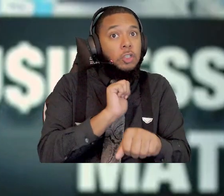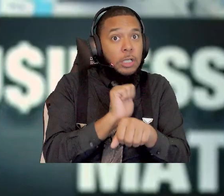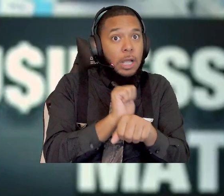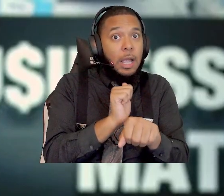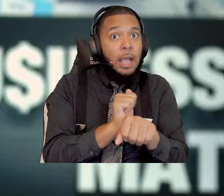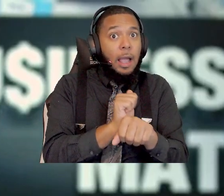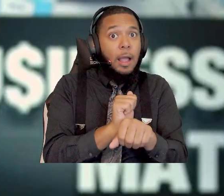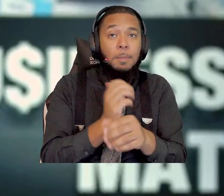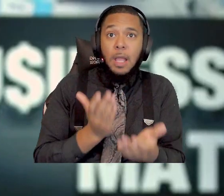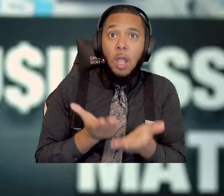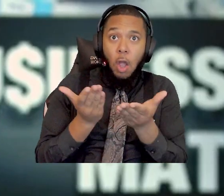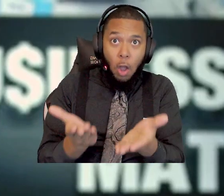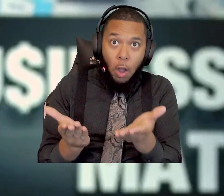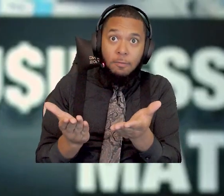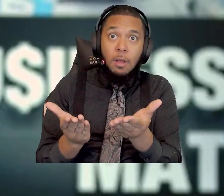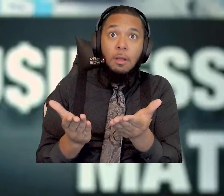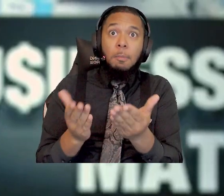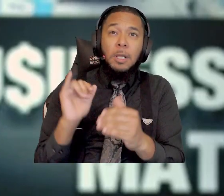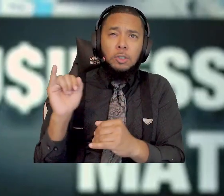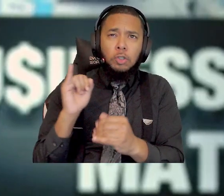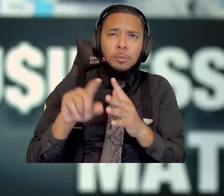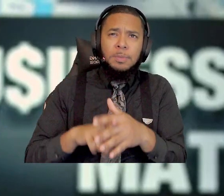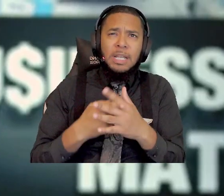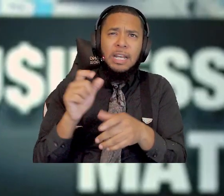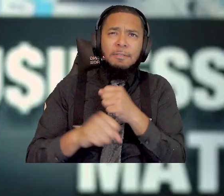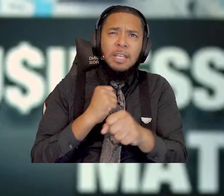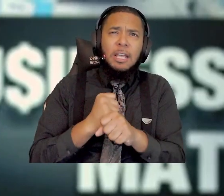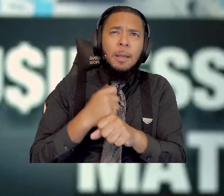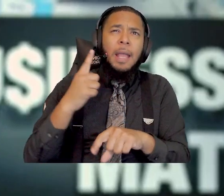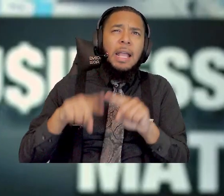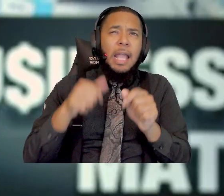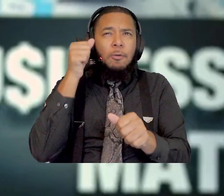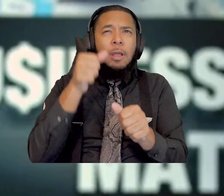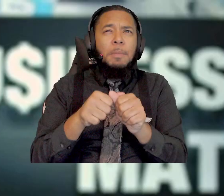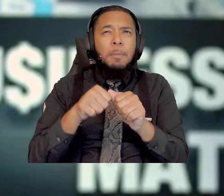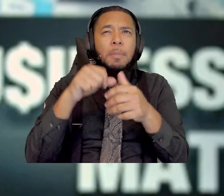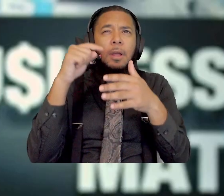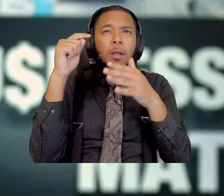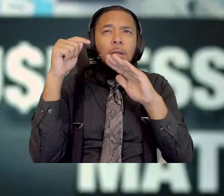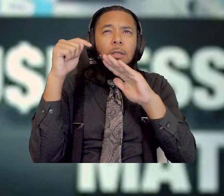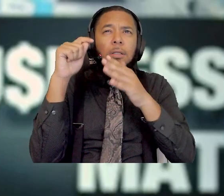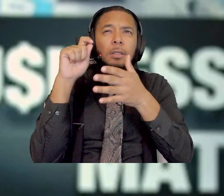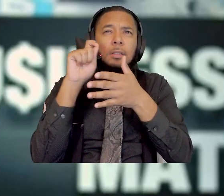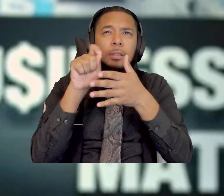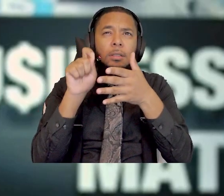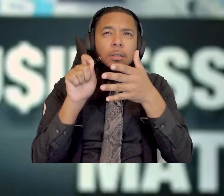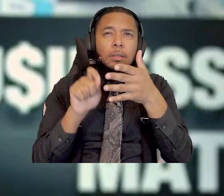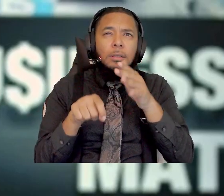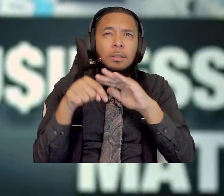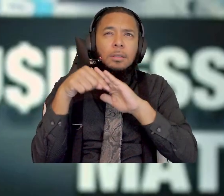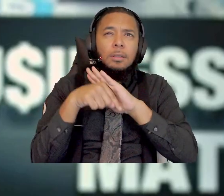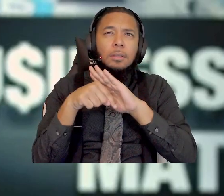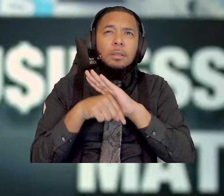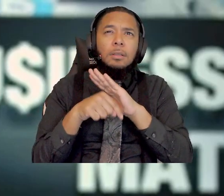a plan at the beginning of the year but I just can't remember all the details and